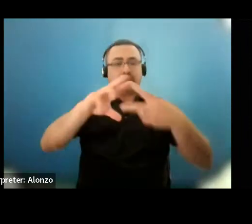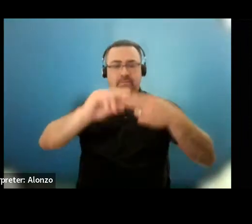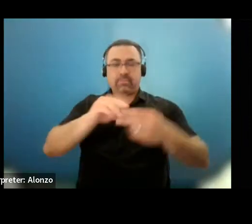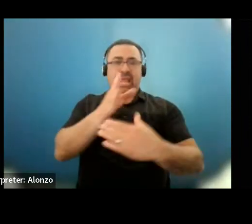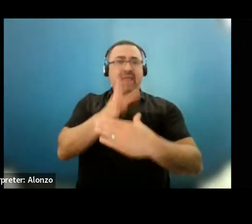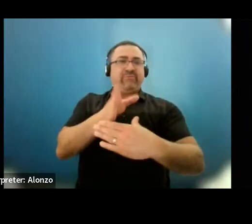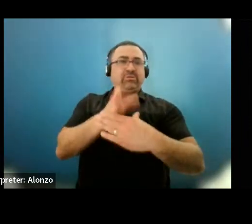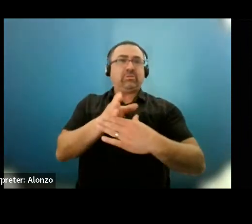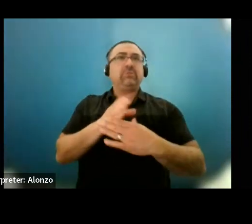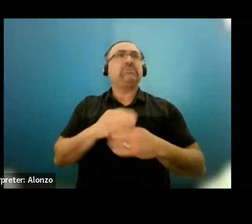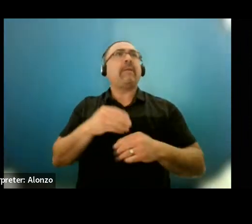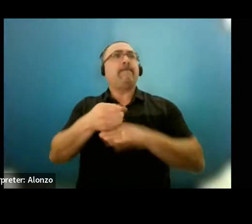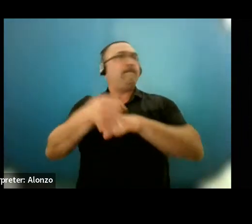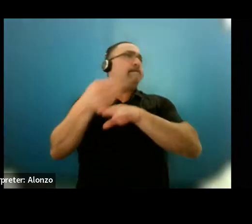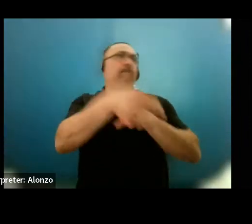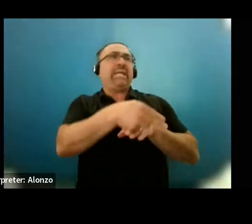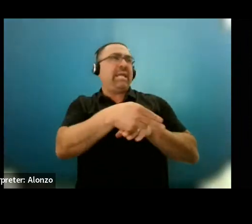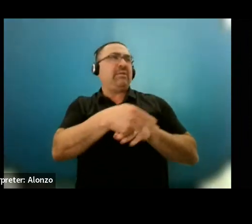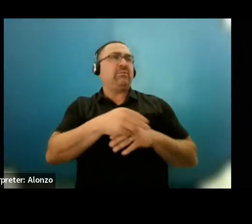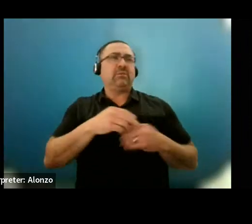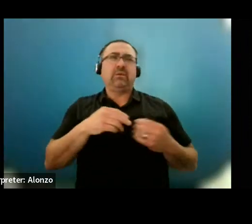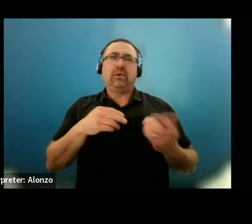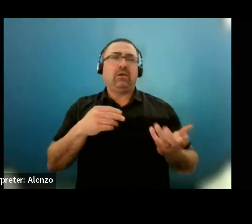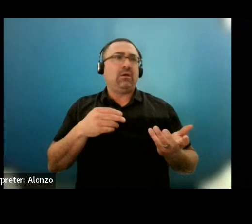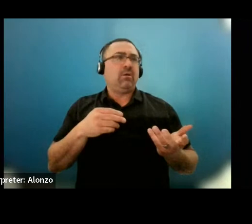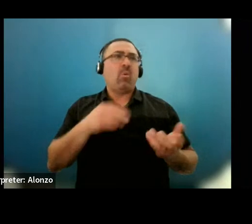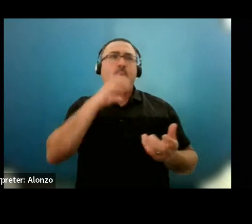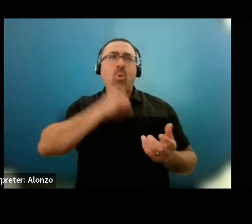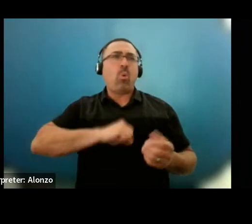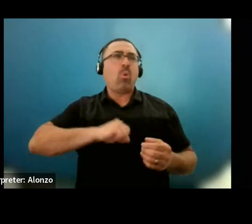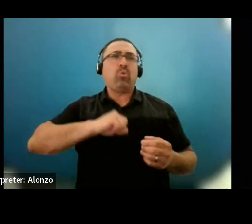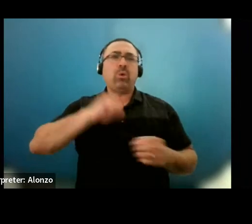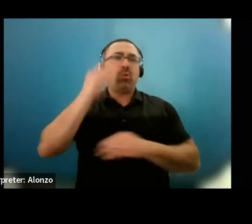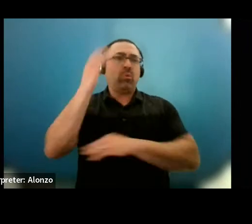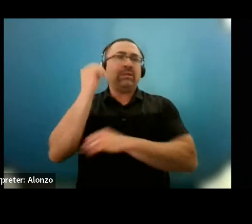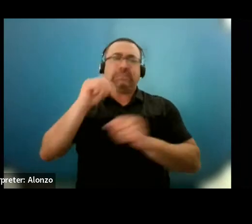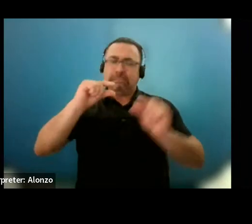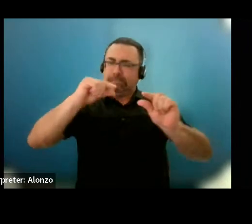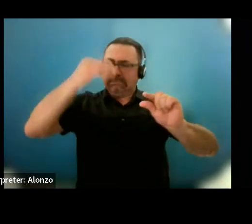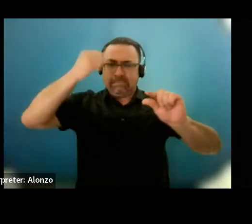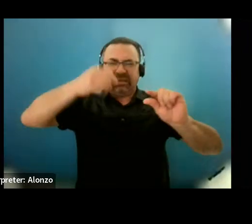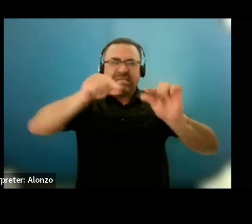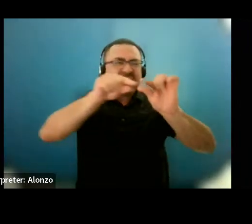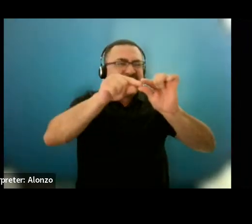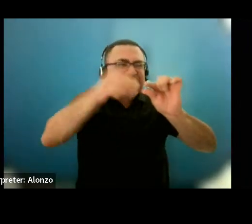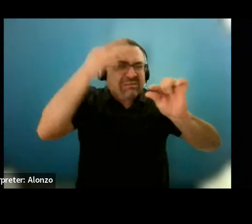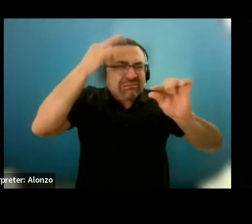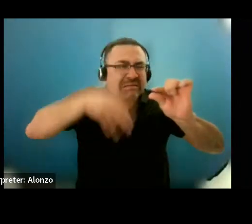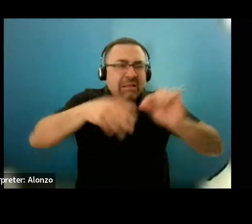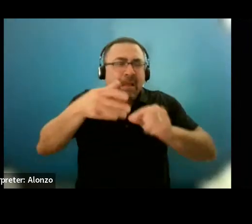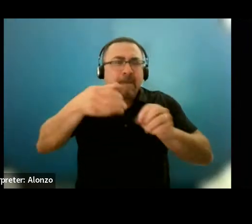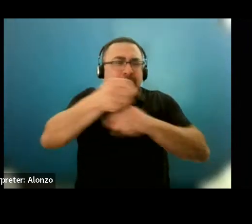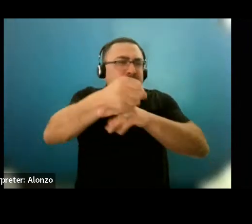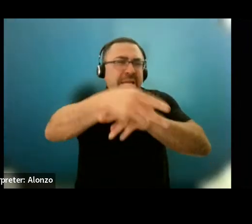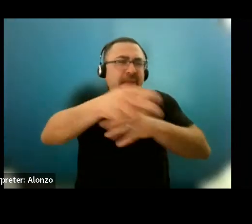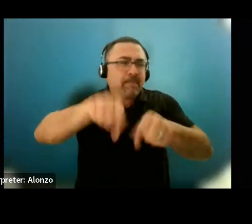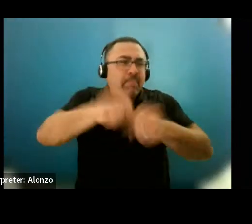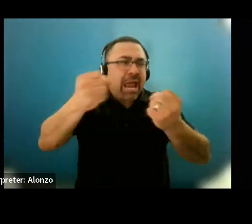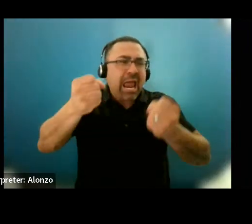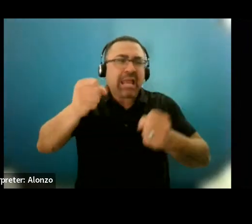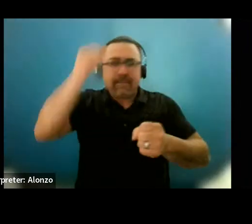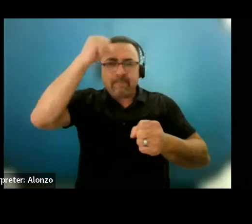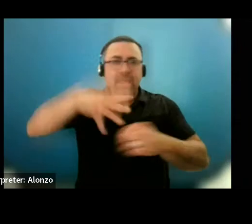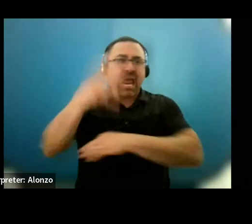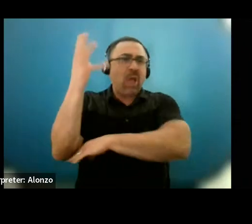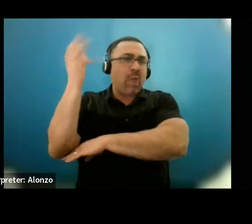I want to say several hundred miles an hour. She was this close to beating the men's record. And it was like, wow, this is amazing. You blew past the